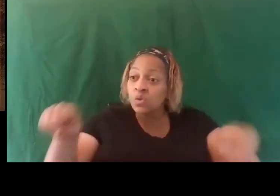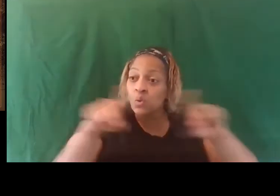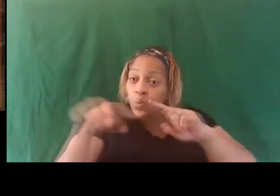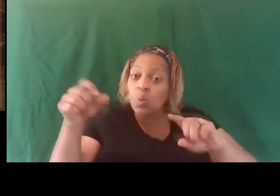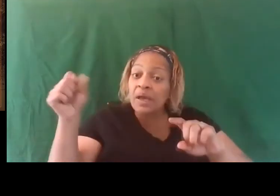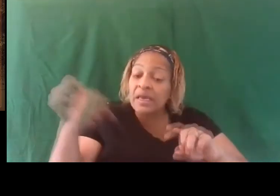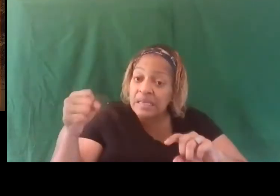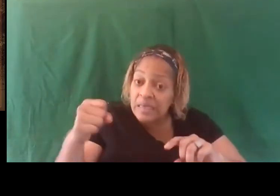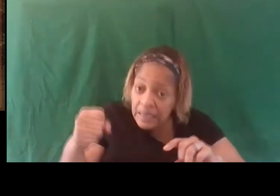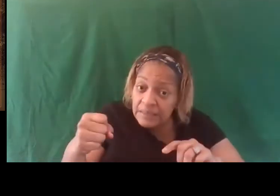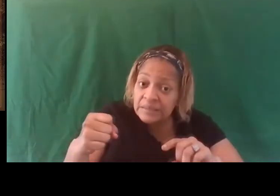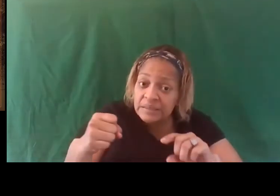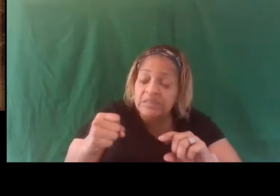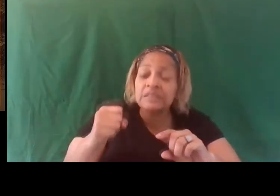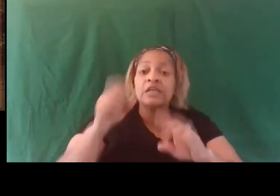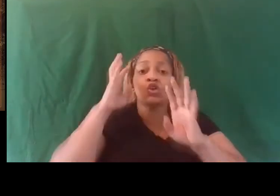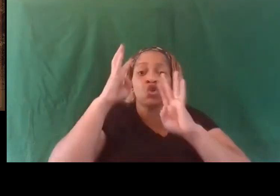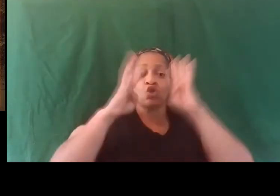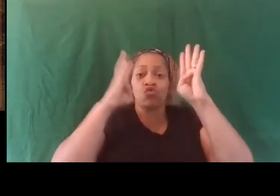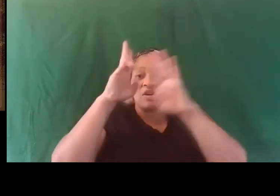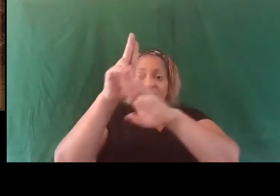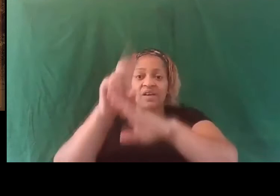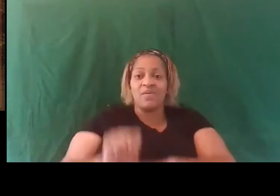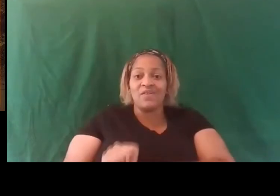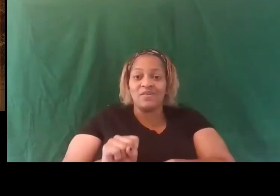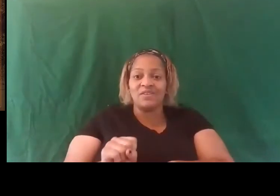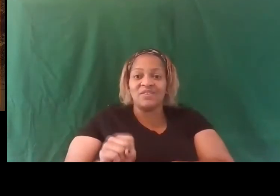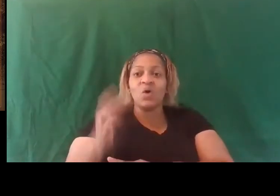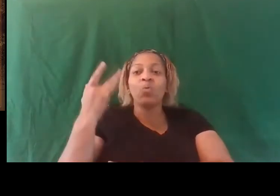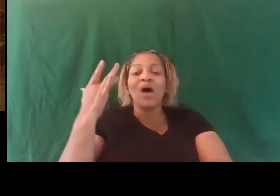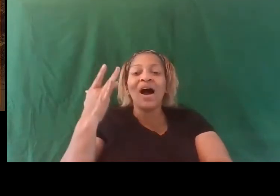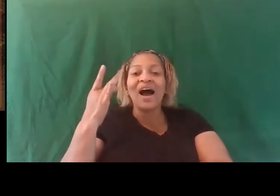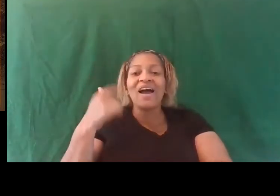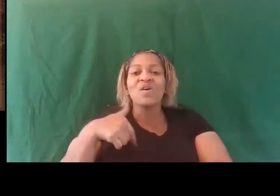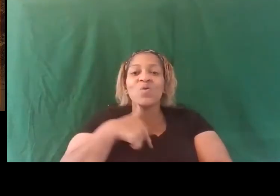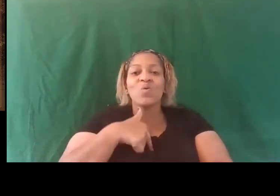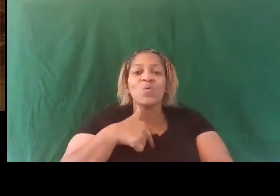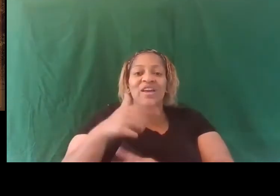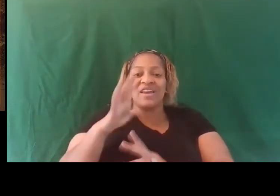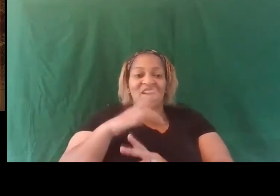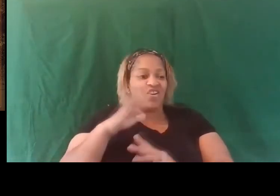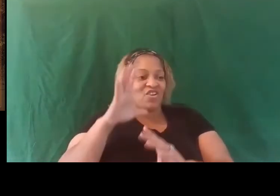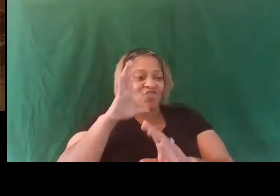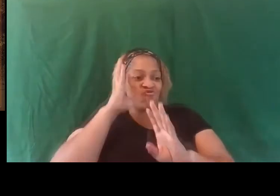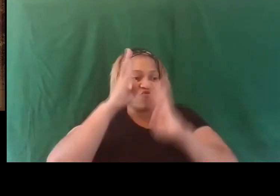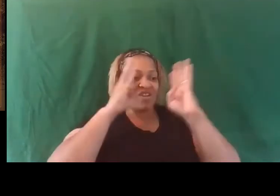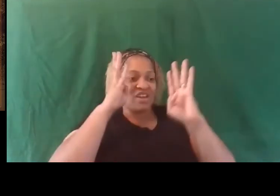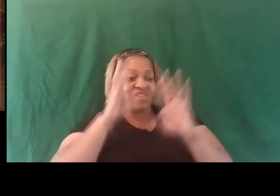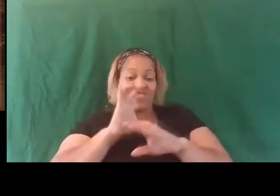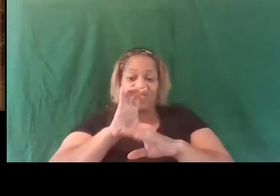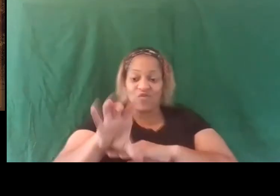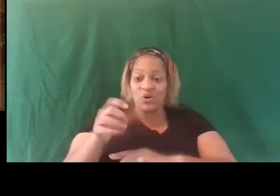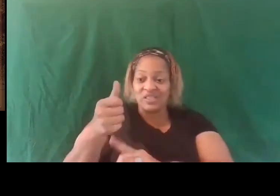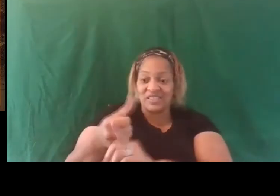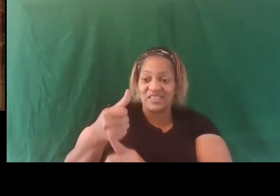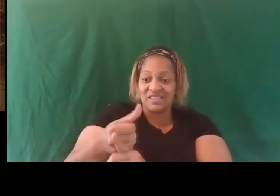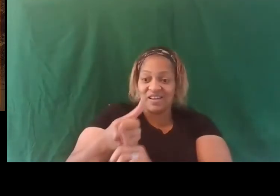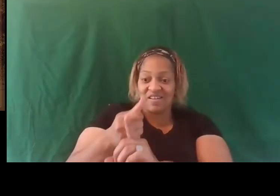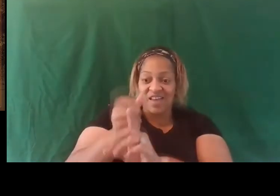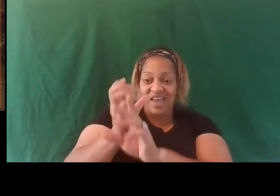habit because we are the very impulse of the creative force itself